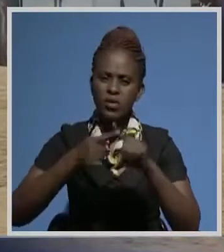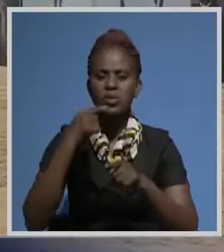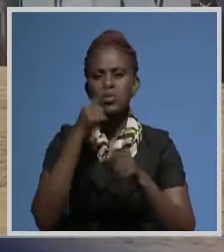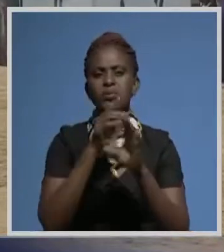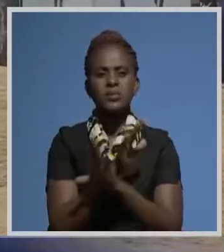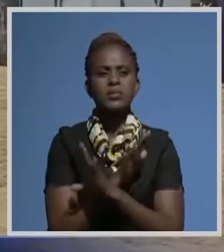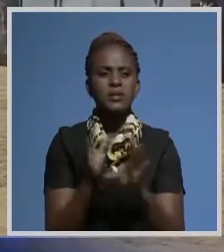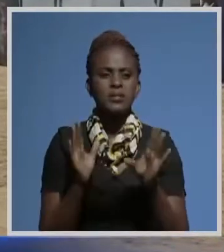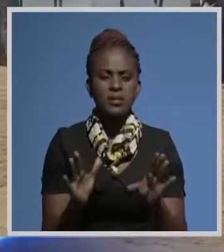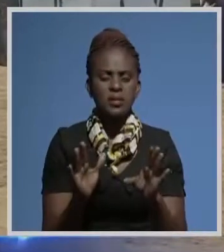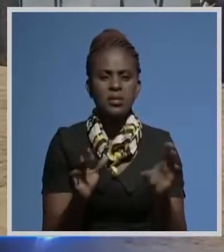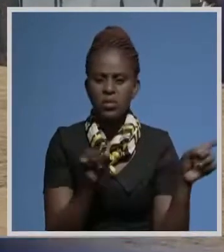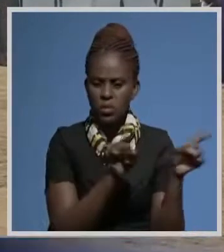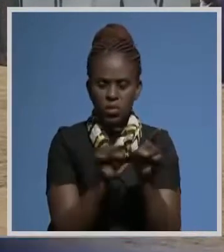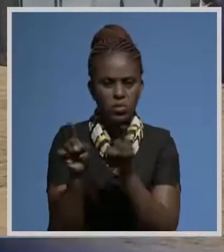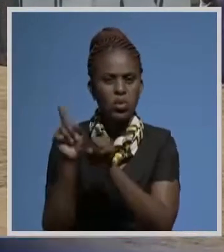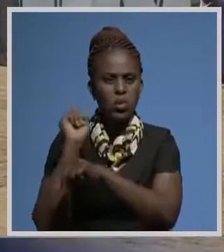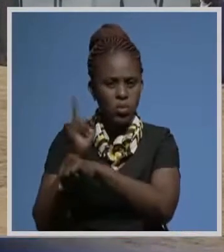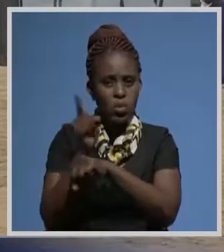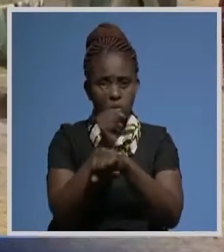I also want to warn